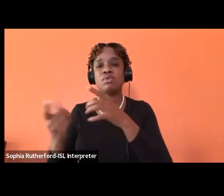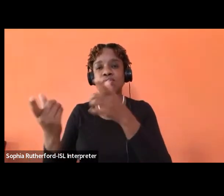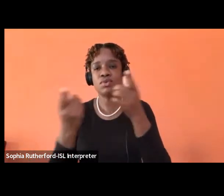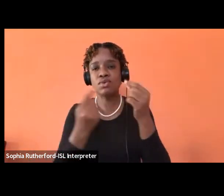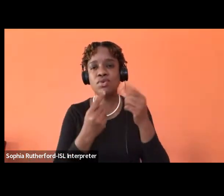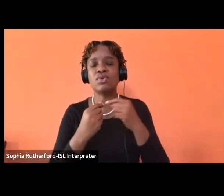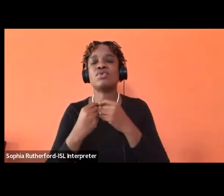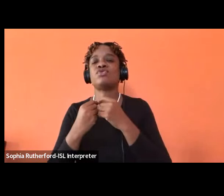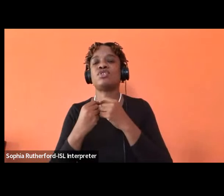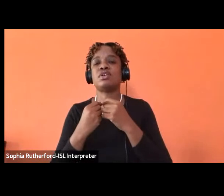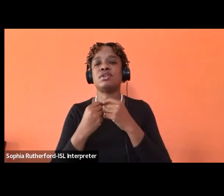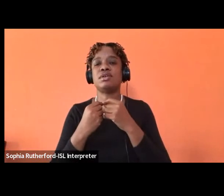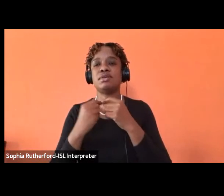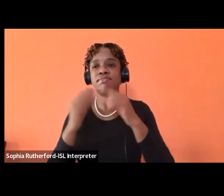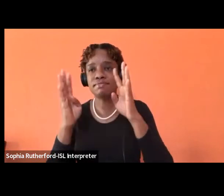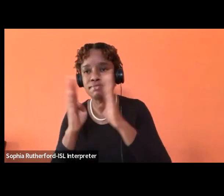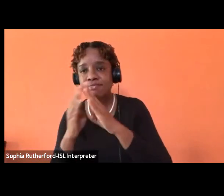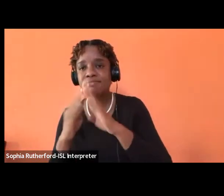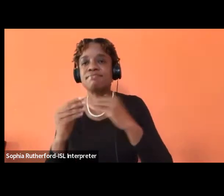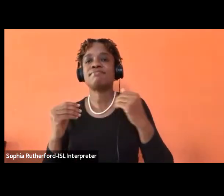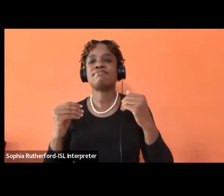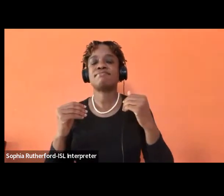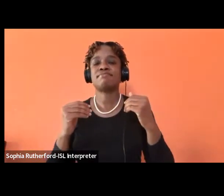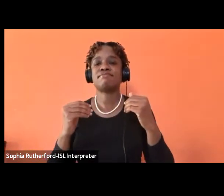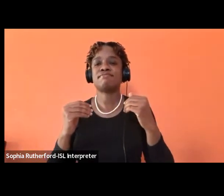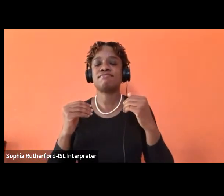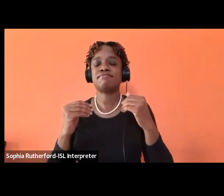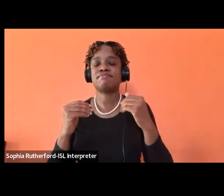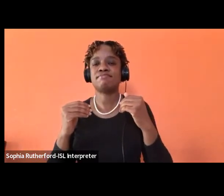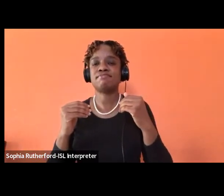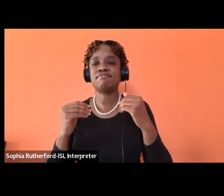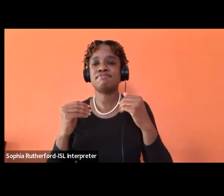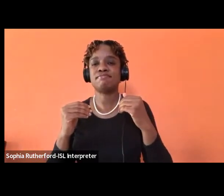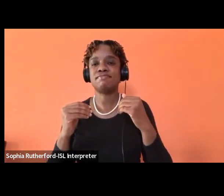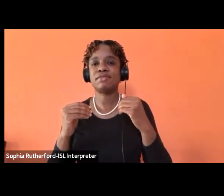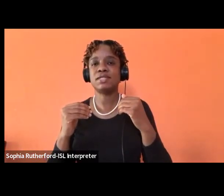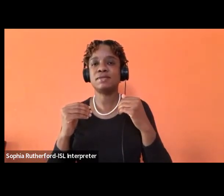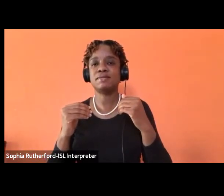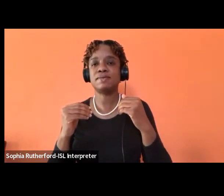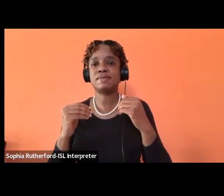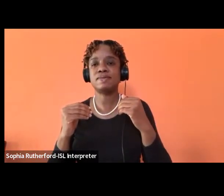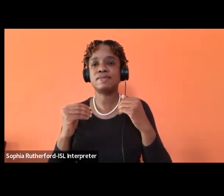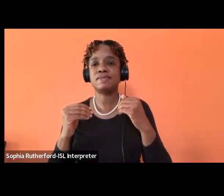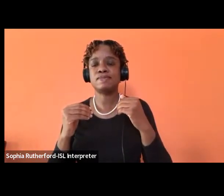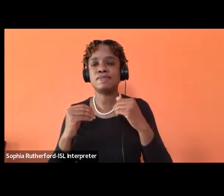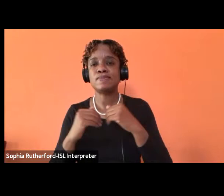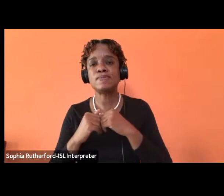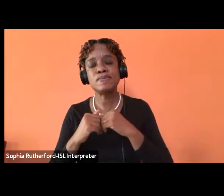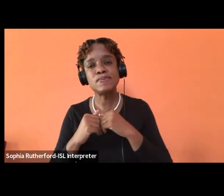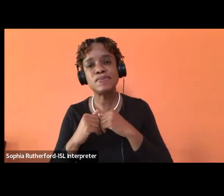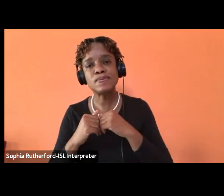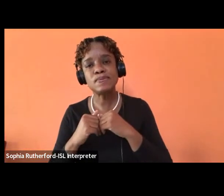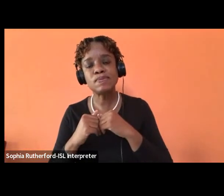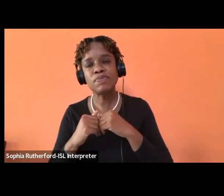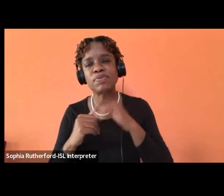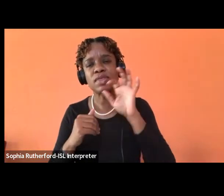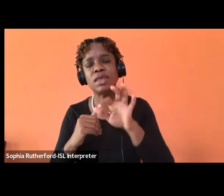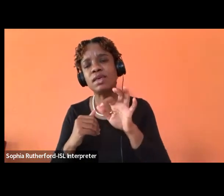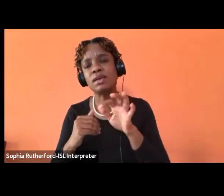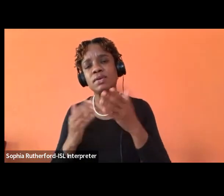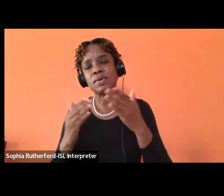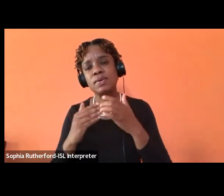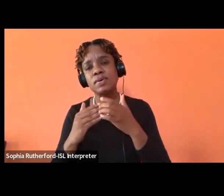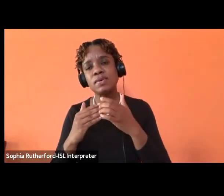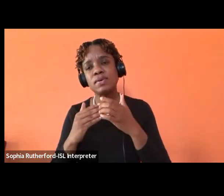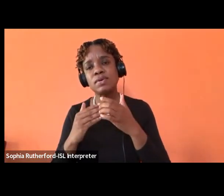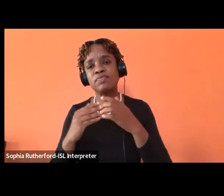physiatrist, and she explained that yesterday. It's a merging of